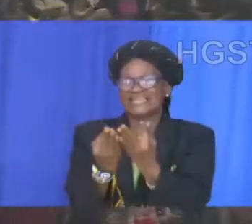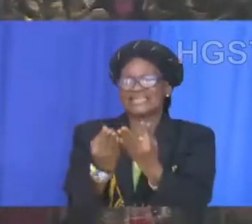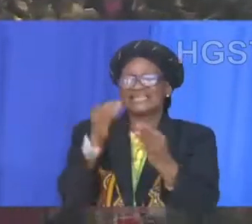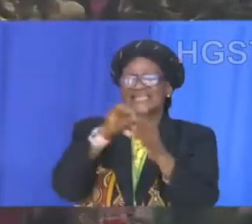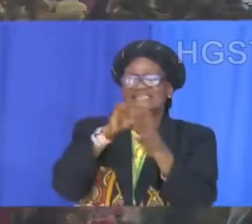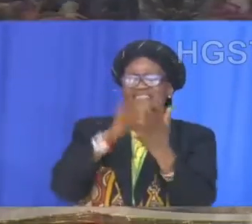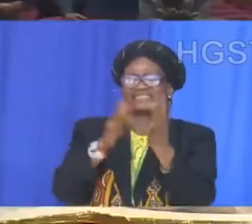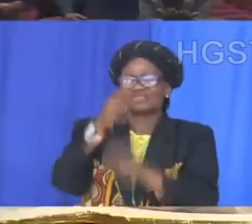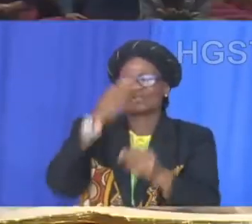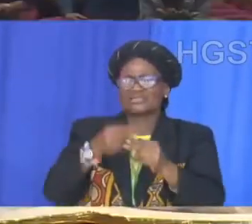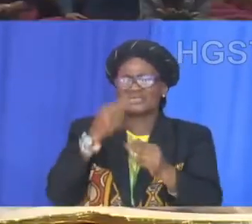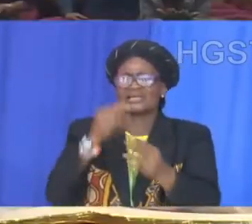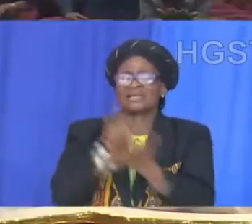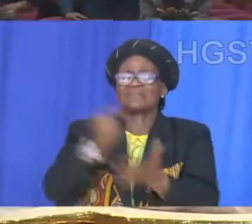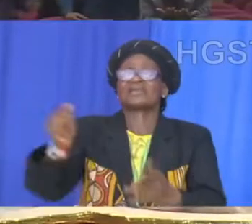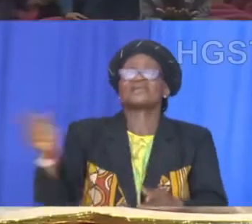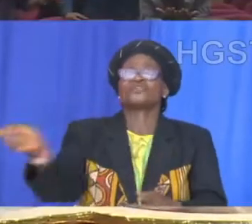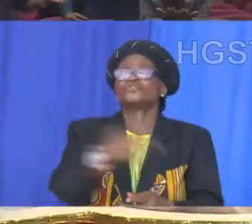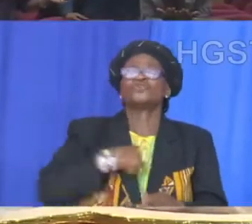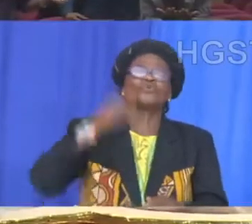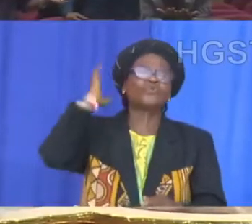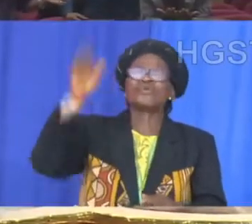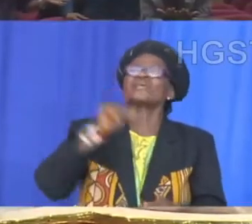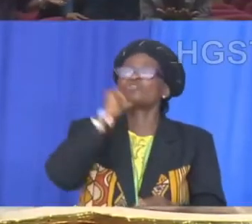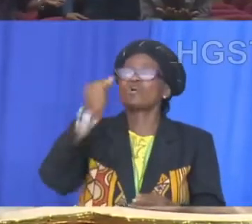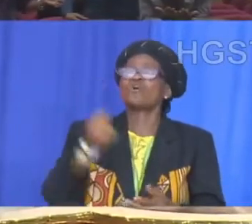You will not spend for the devil.